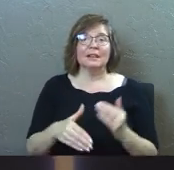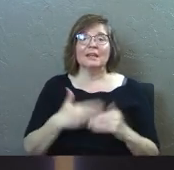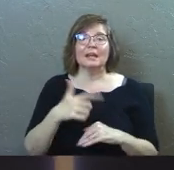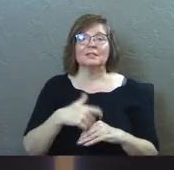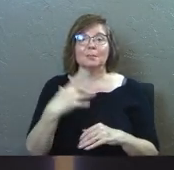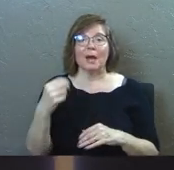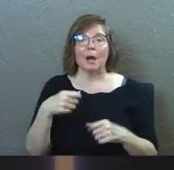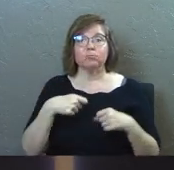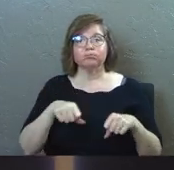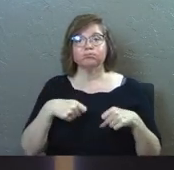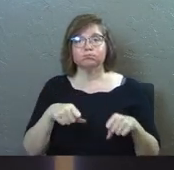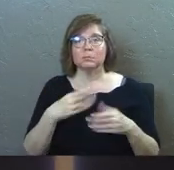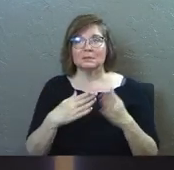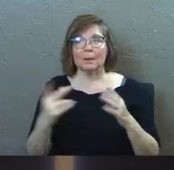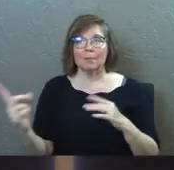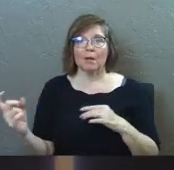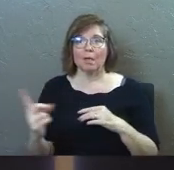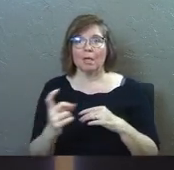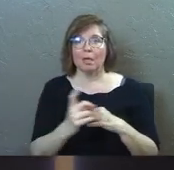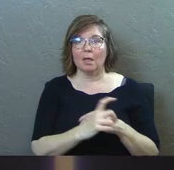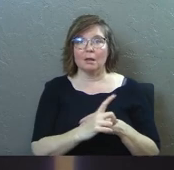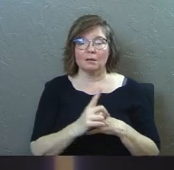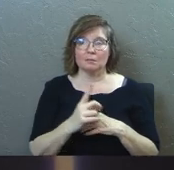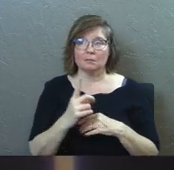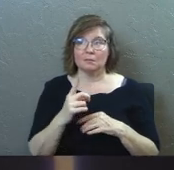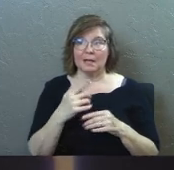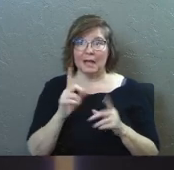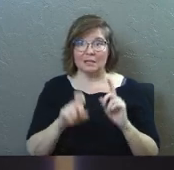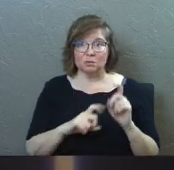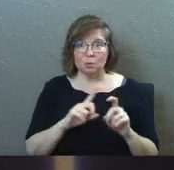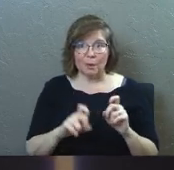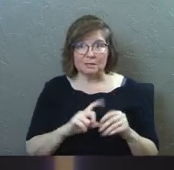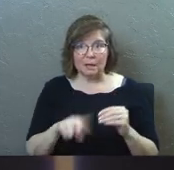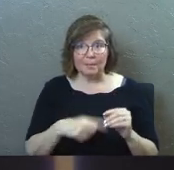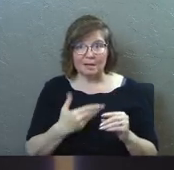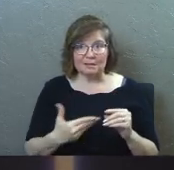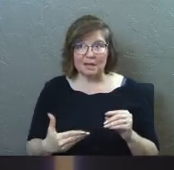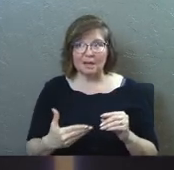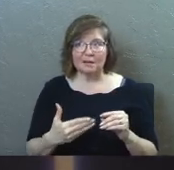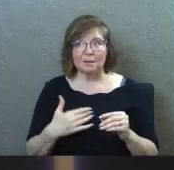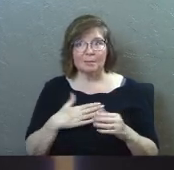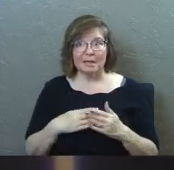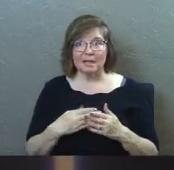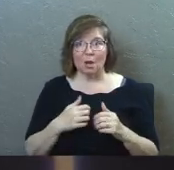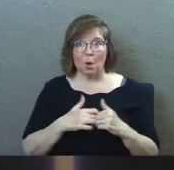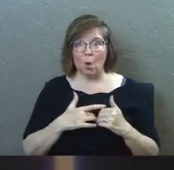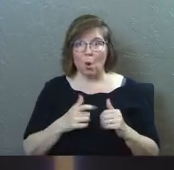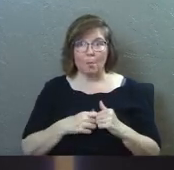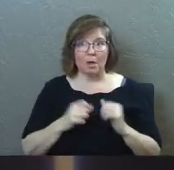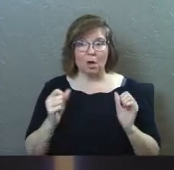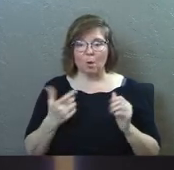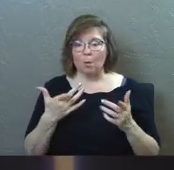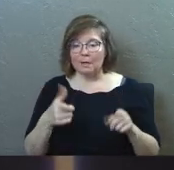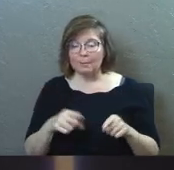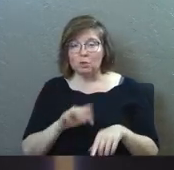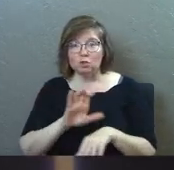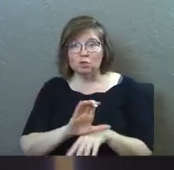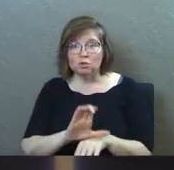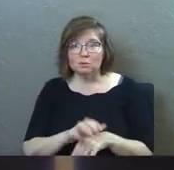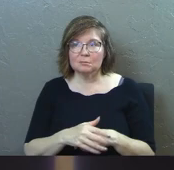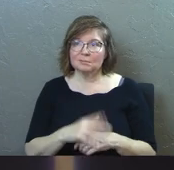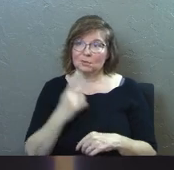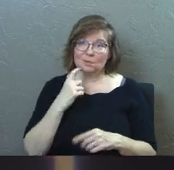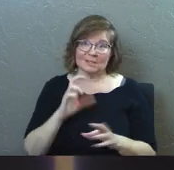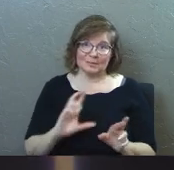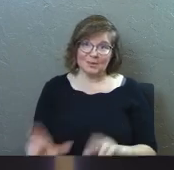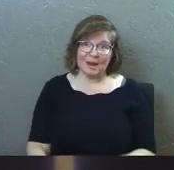Next time you're out mowing your lawn and somebody comes drifting up, walking up, asking you questions about stuff, being open-hearted, what's going on at your church,